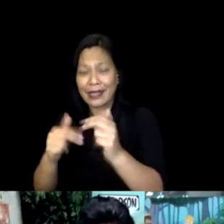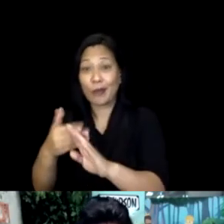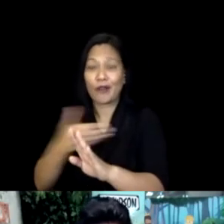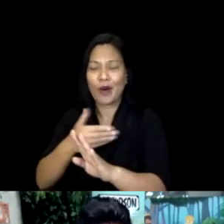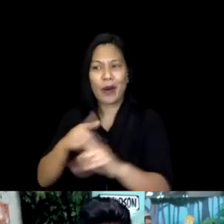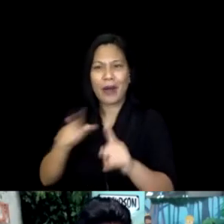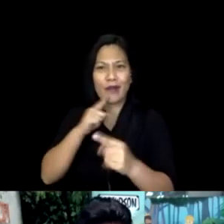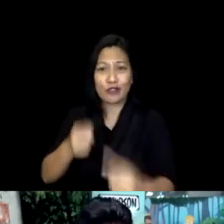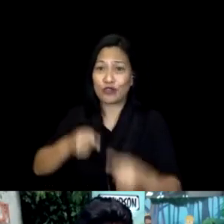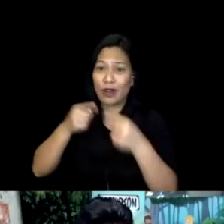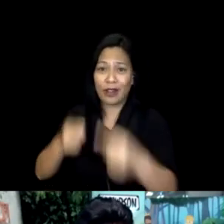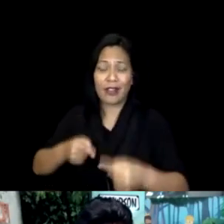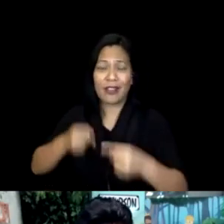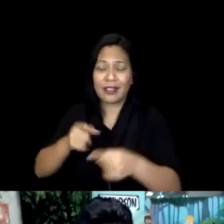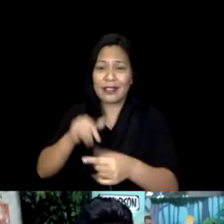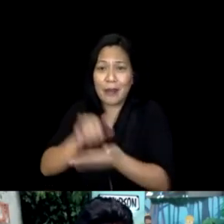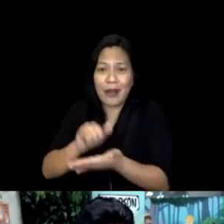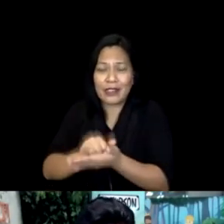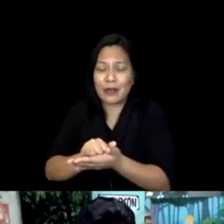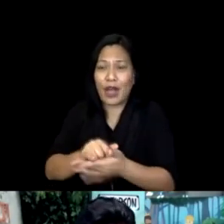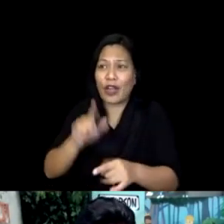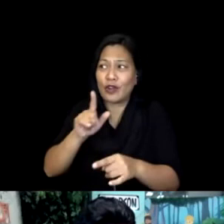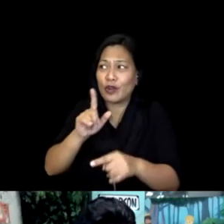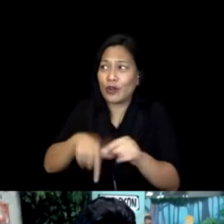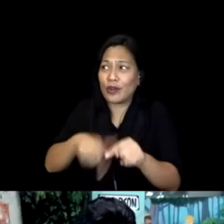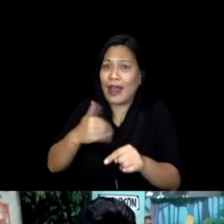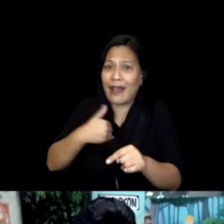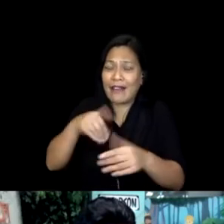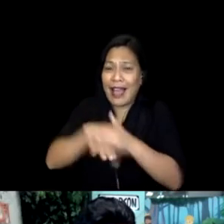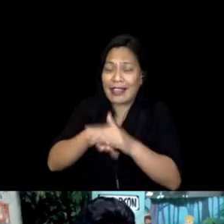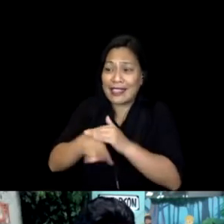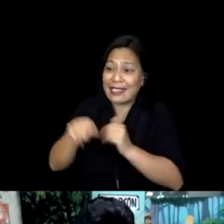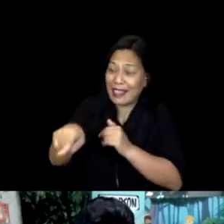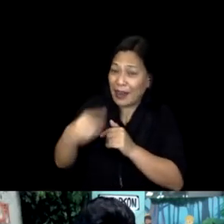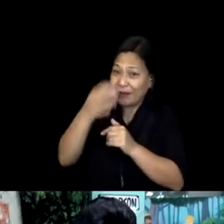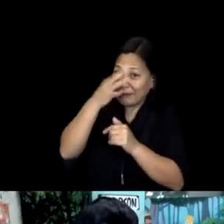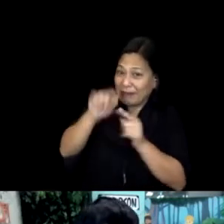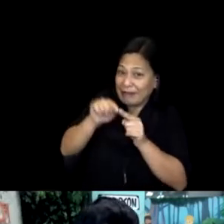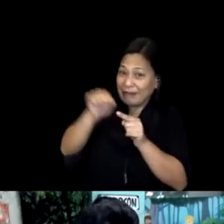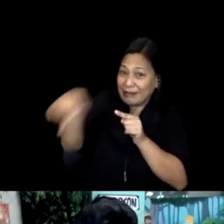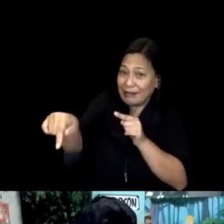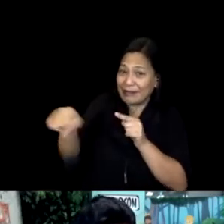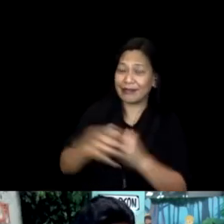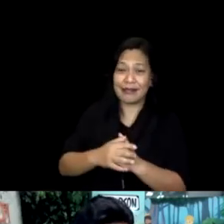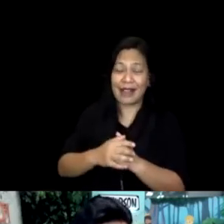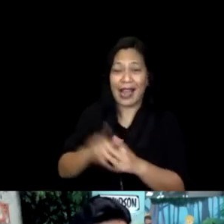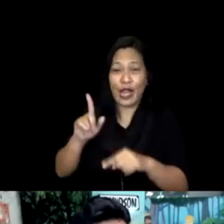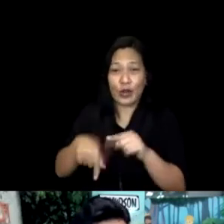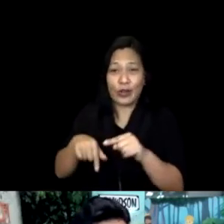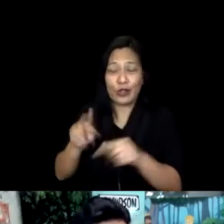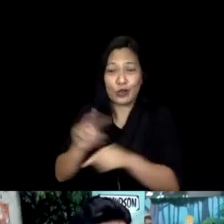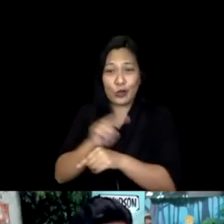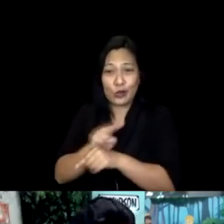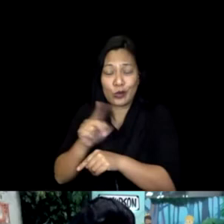so impossible to get access to a space that is in my literal, I could see it from my window. And